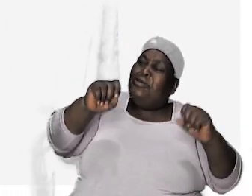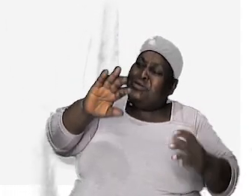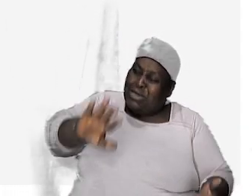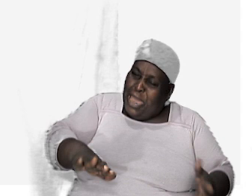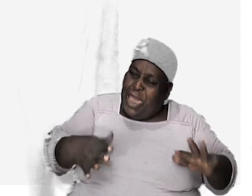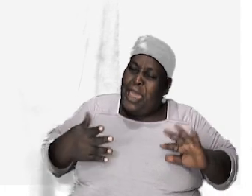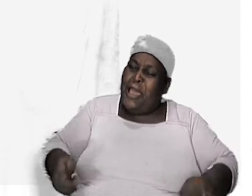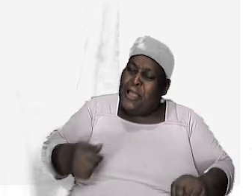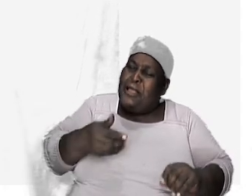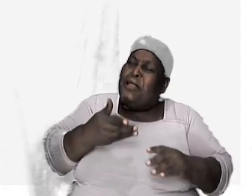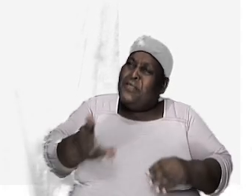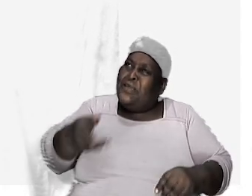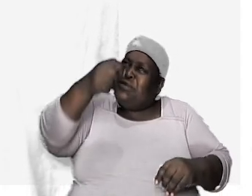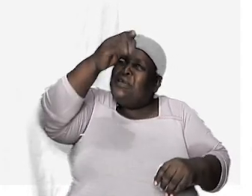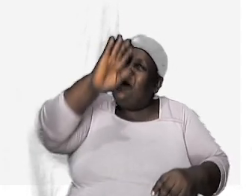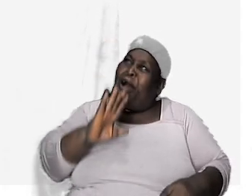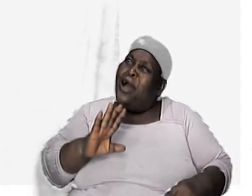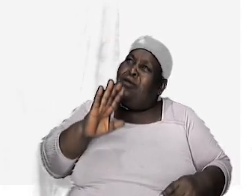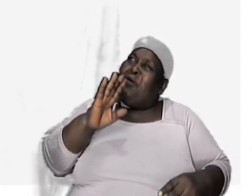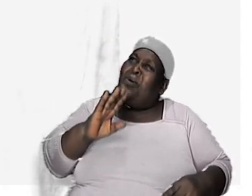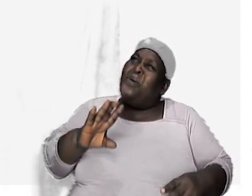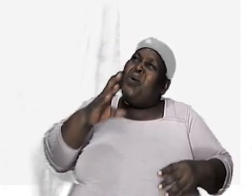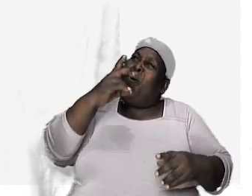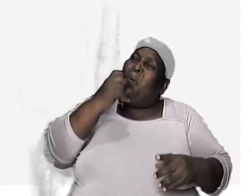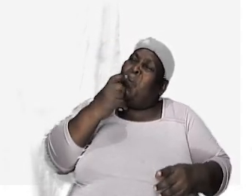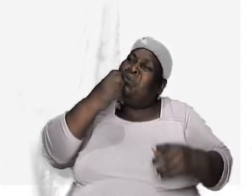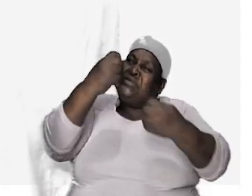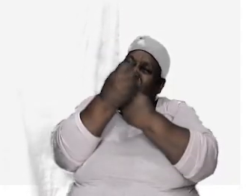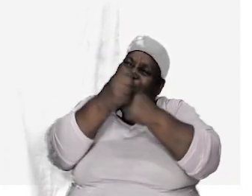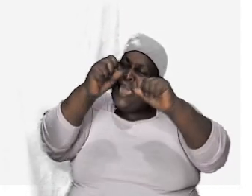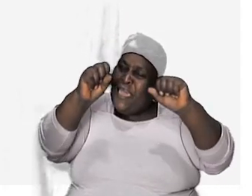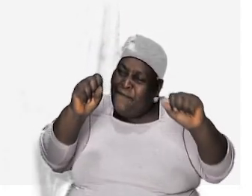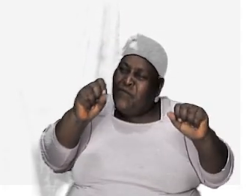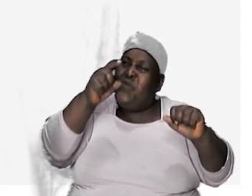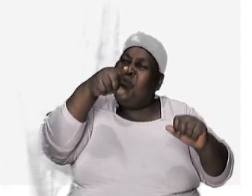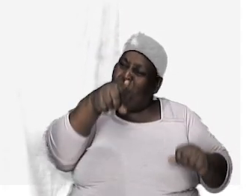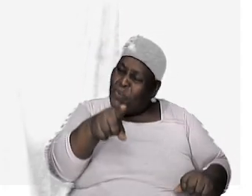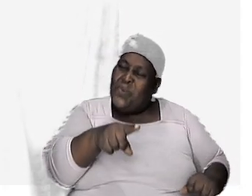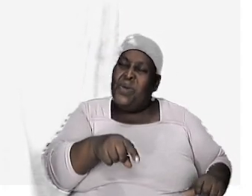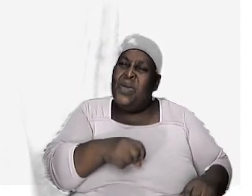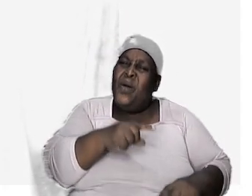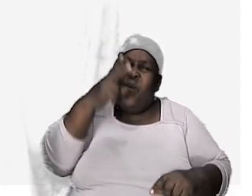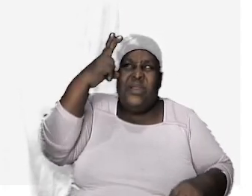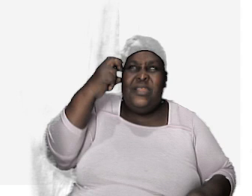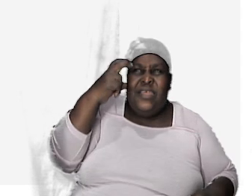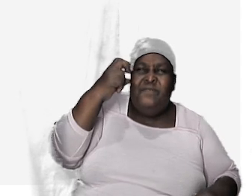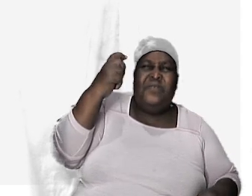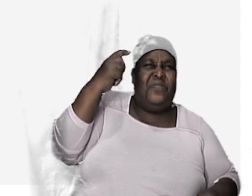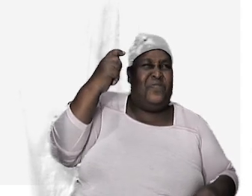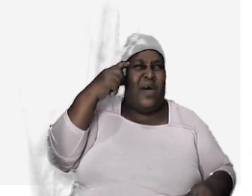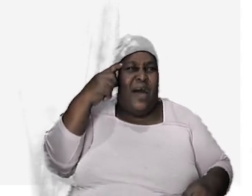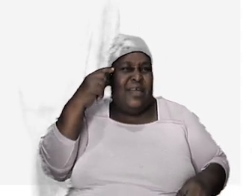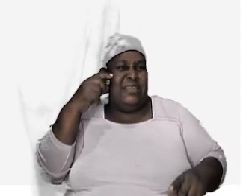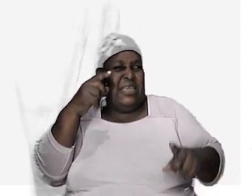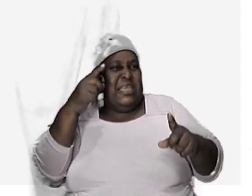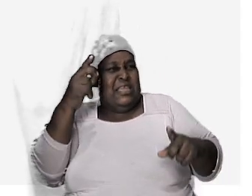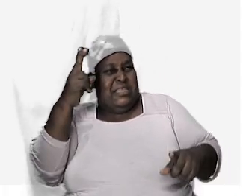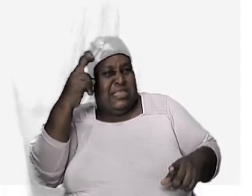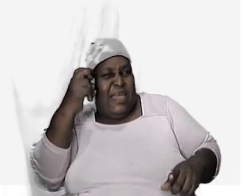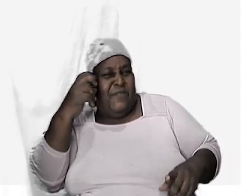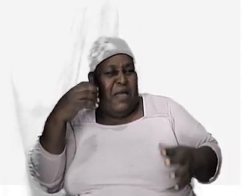you. You are boasting that the devil, when the devil thought that he had you, amen, when you should have, when people write you